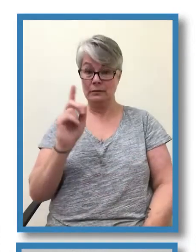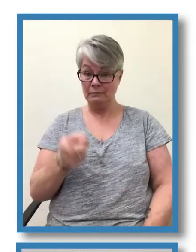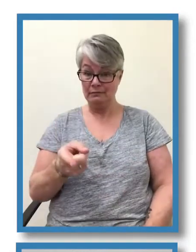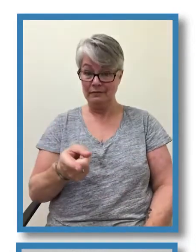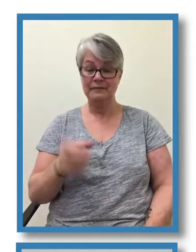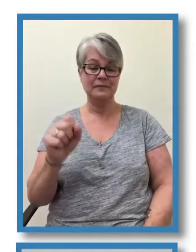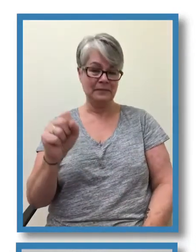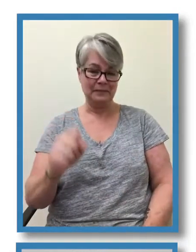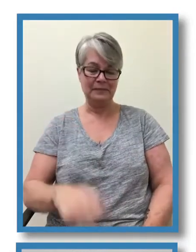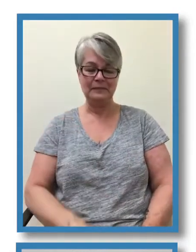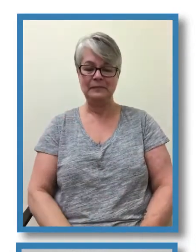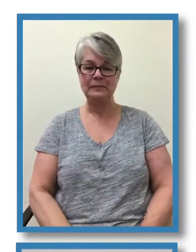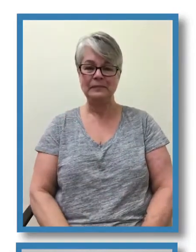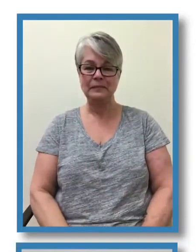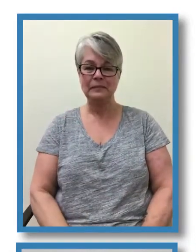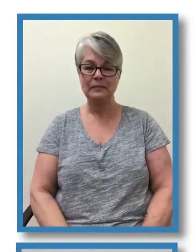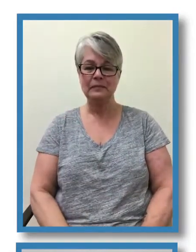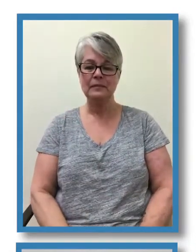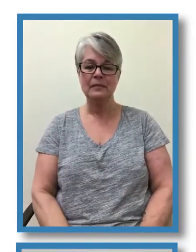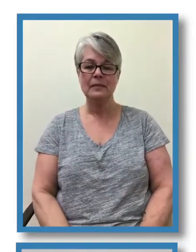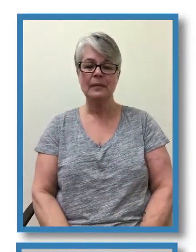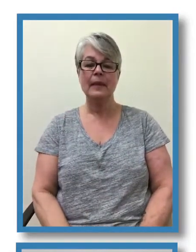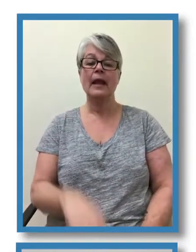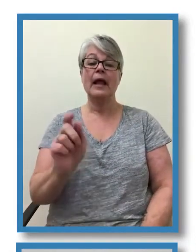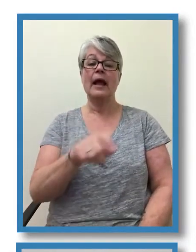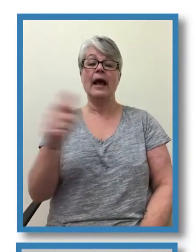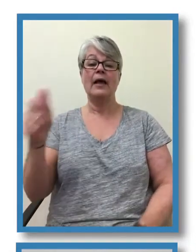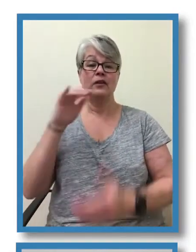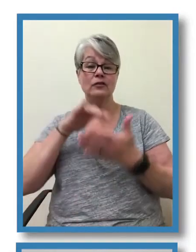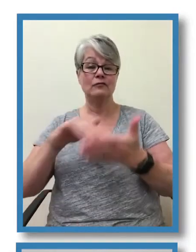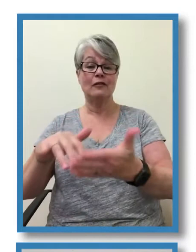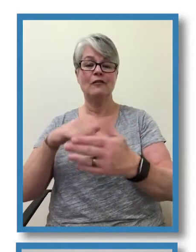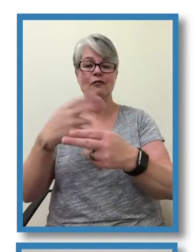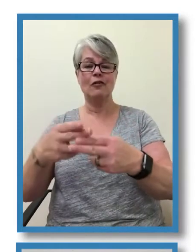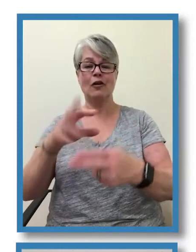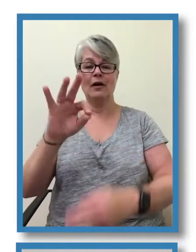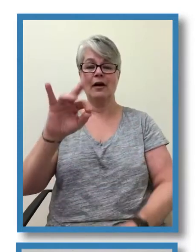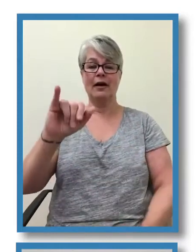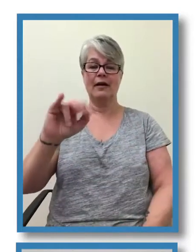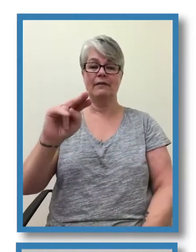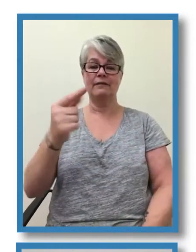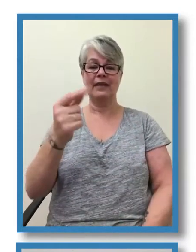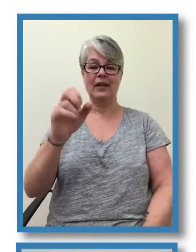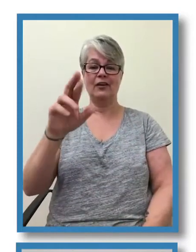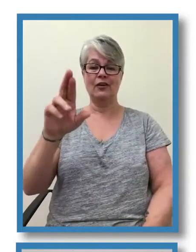It was the Finnish Geriatric Intervention Study to Prevent Cognitive Impairment and Disability.